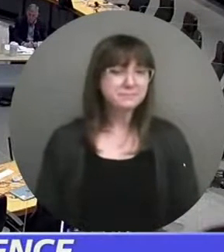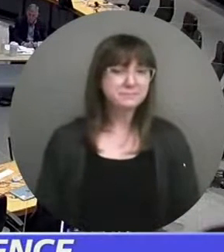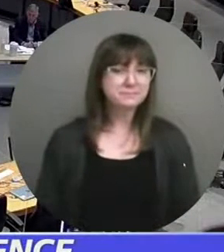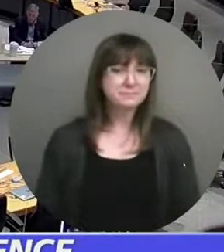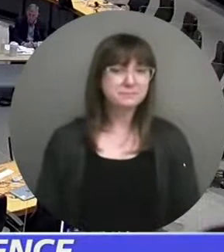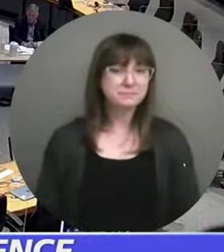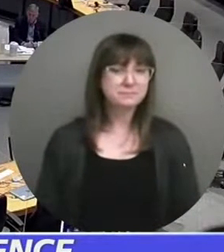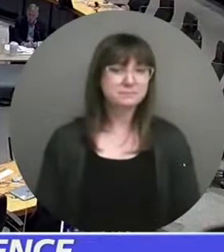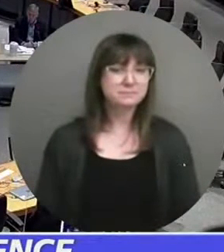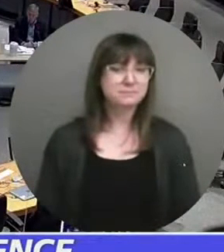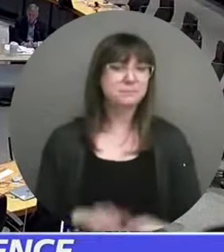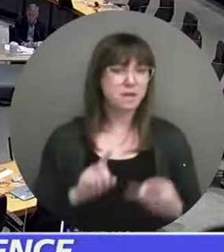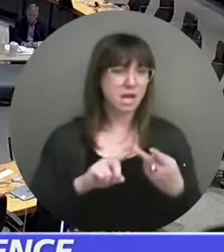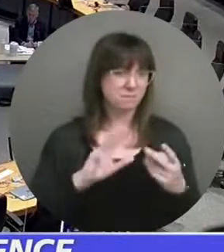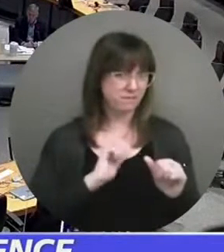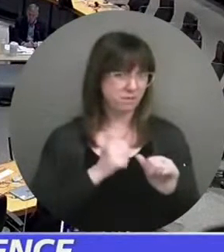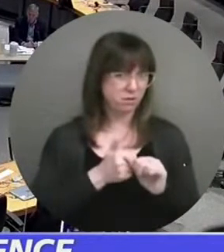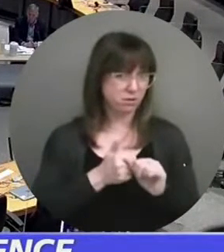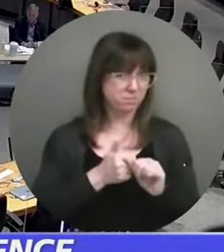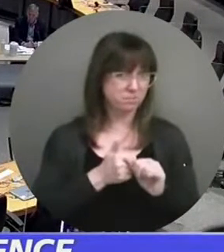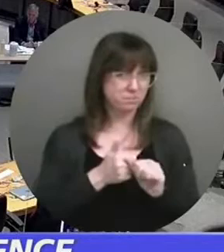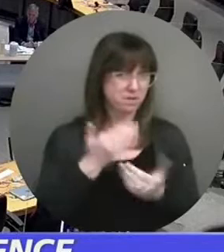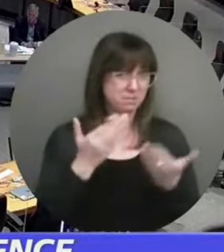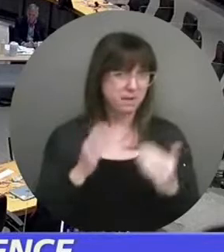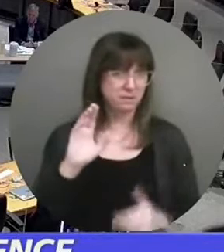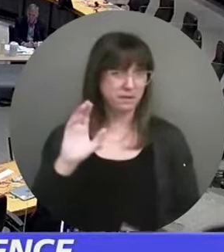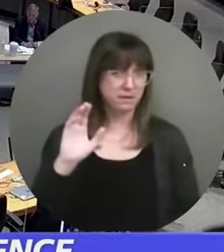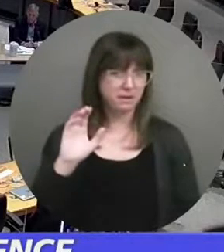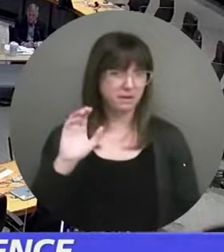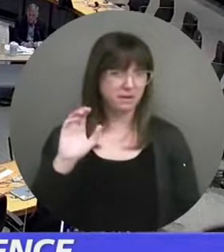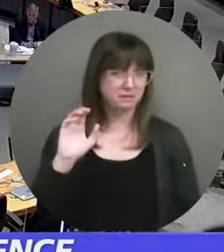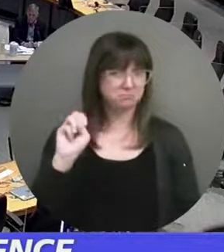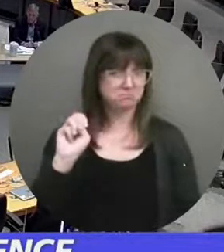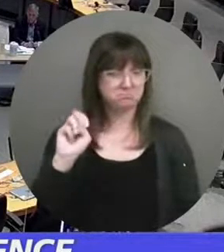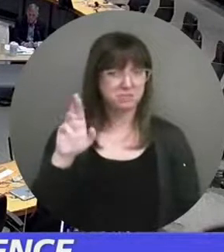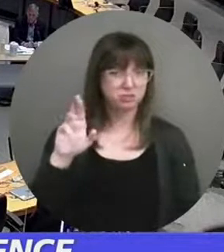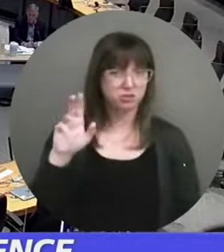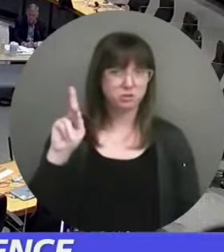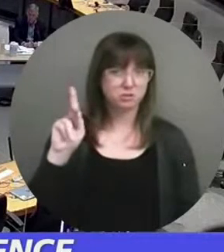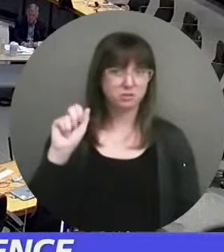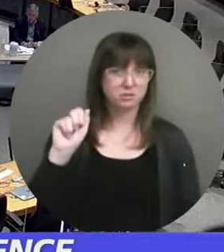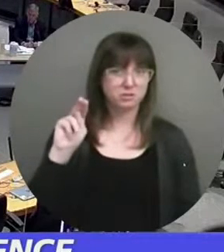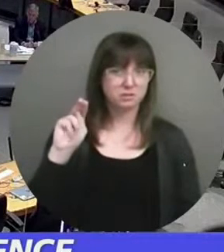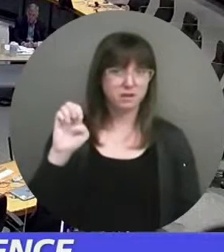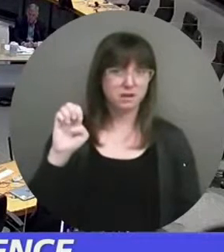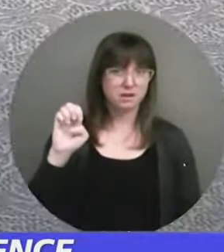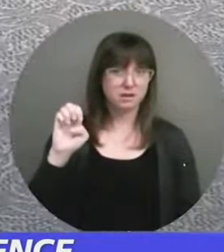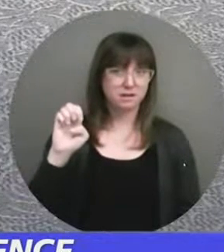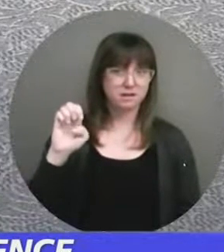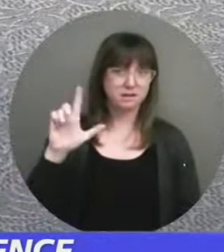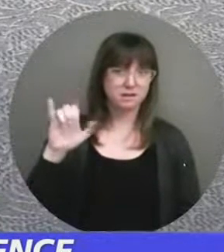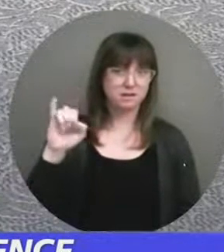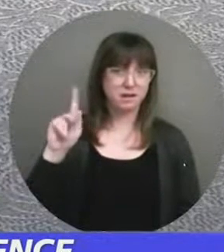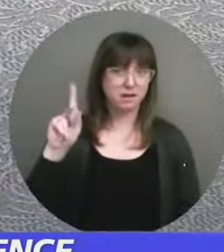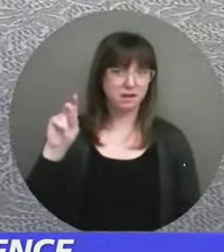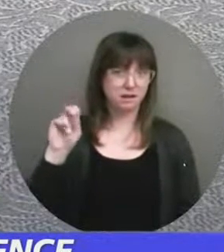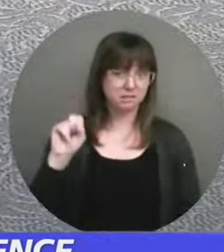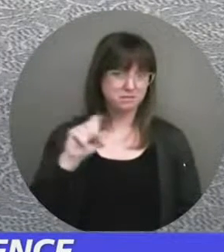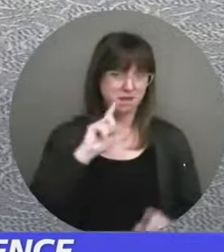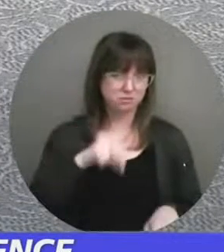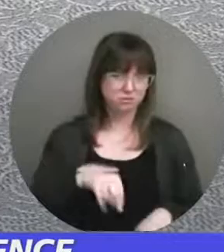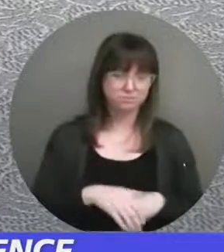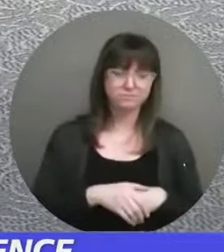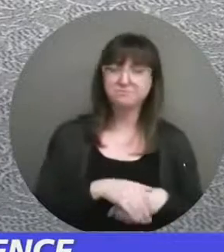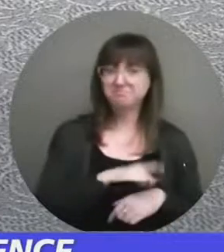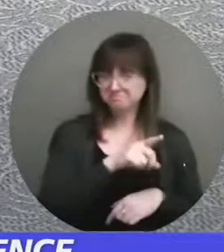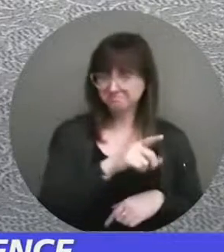Okay, and as a follow-up to that, and maybe Mr. Kanellakis can jump in on this, you say that you do have